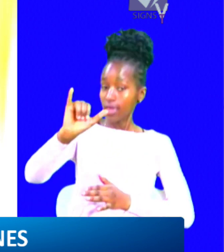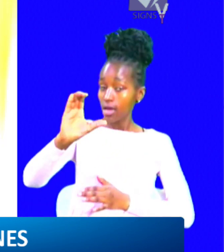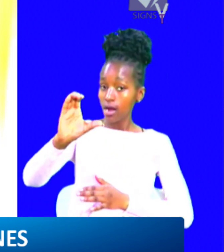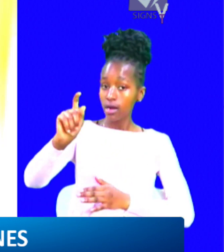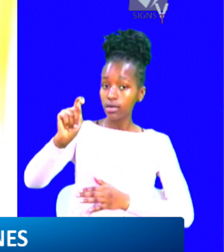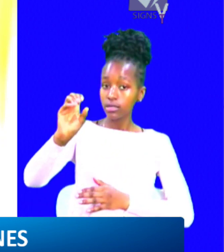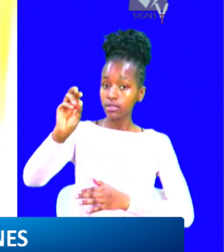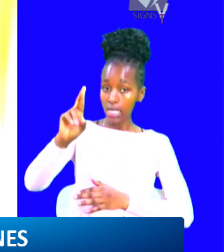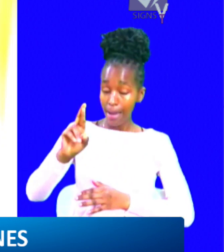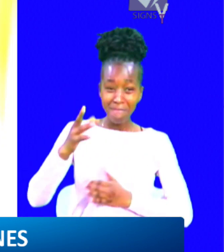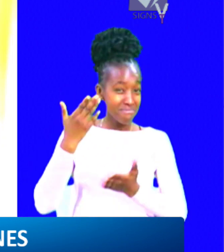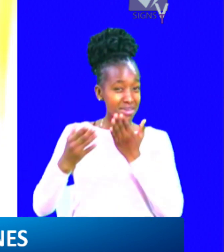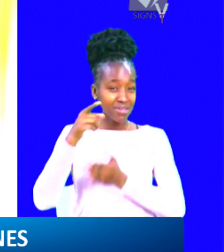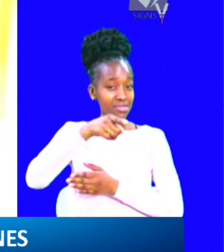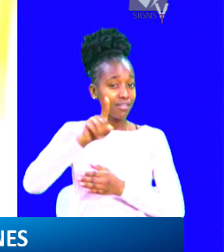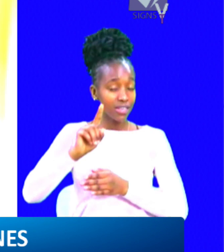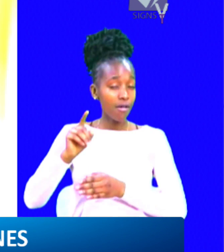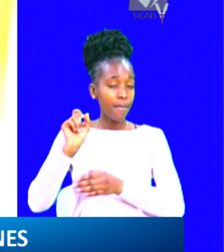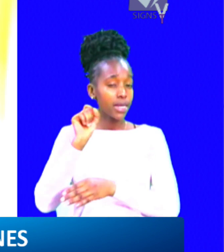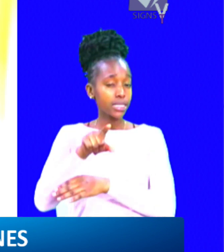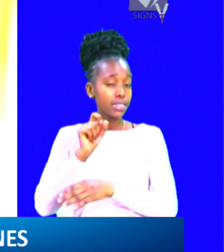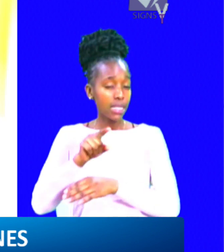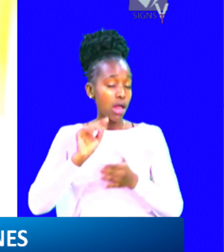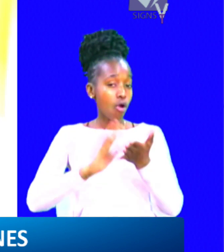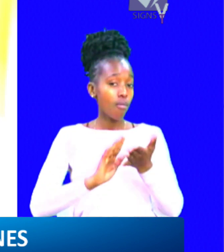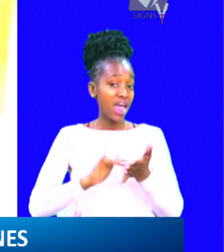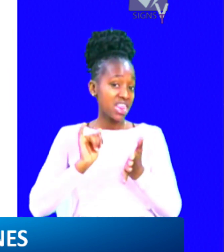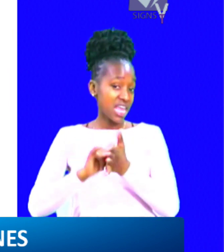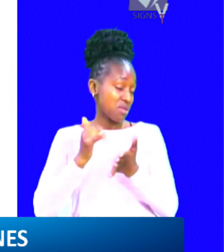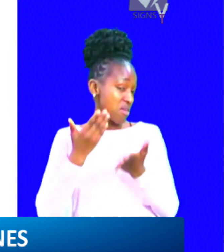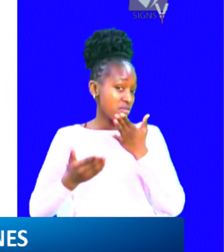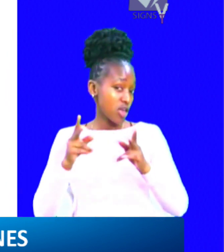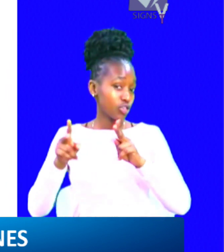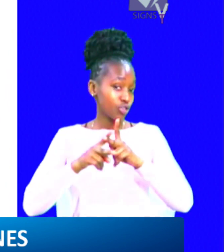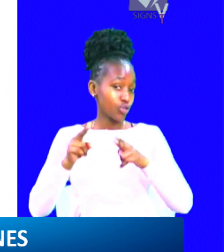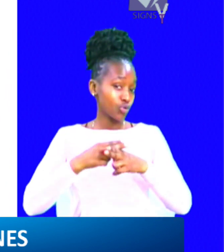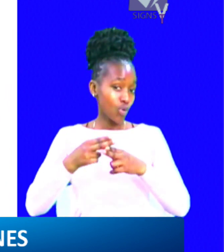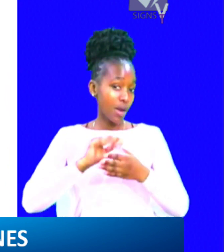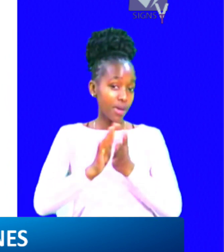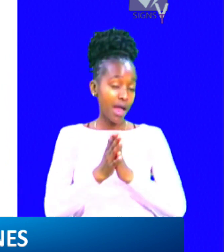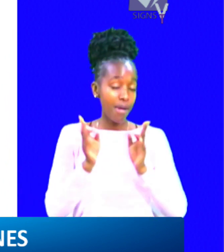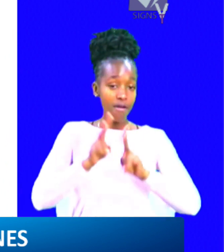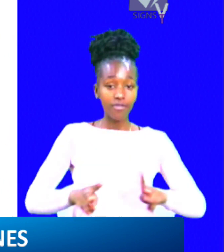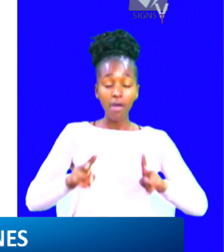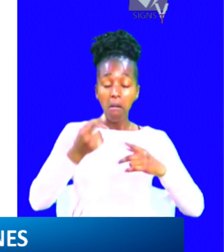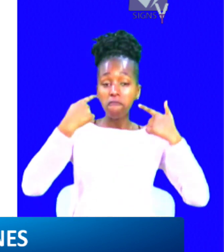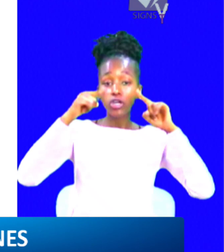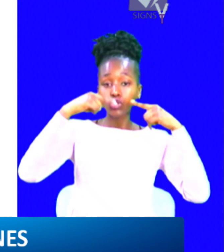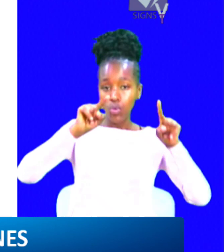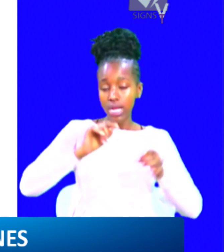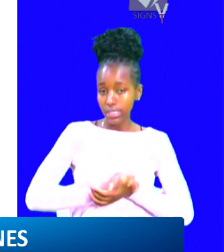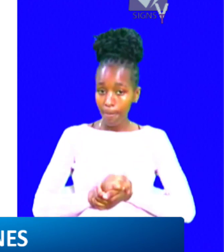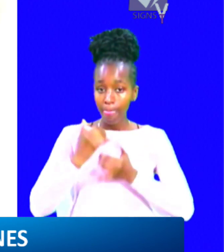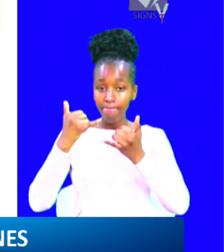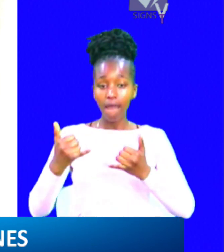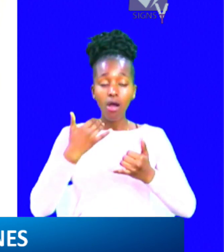mulikuwa mnatuma ujumbe kwamba hatimaye mutakuwa victorious. And I want to promise you, my sister, in front of